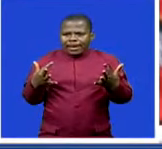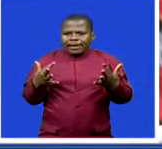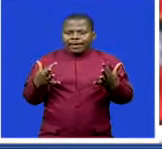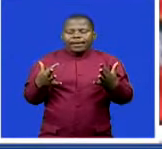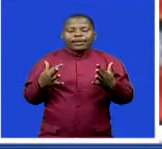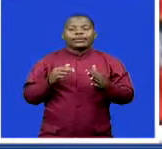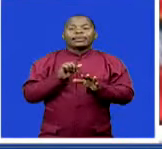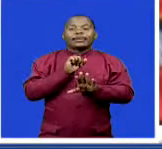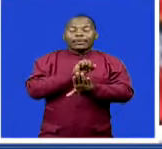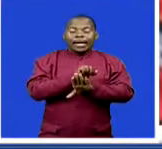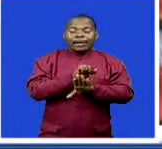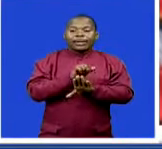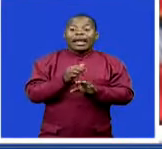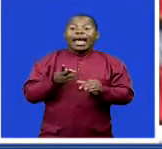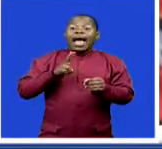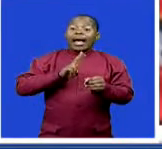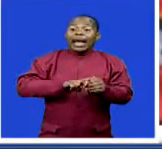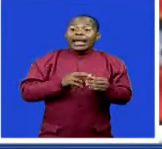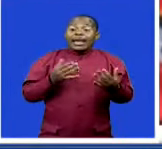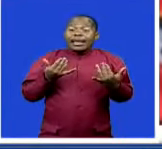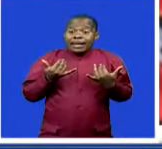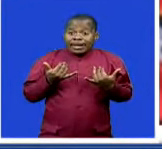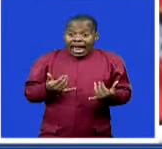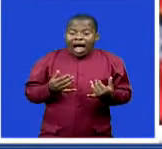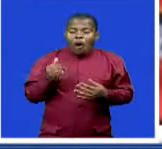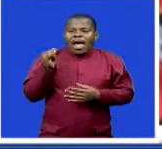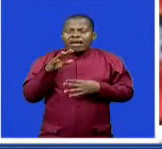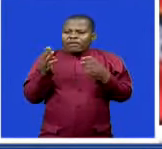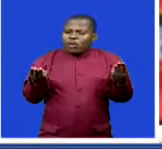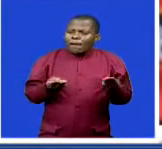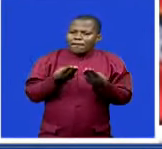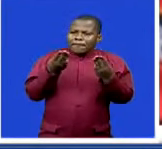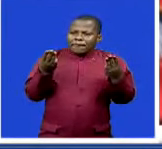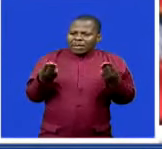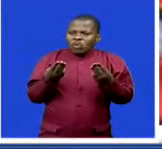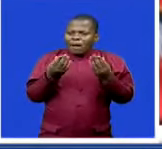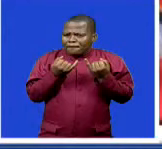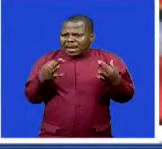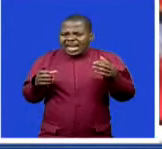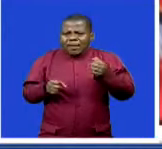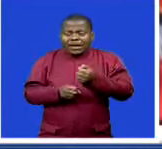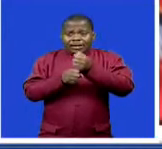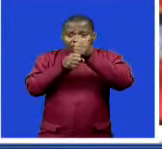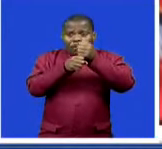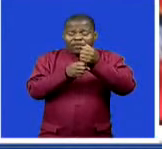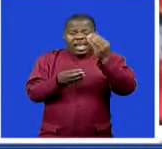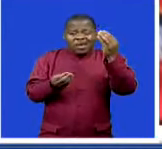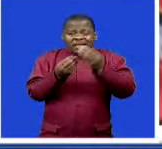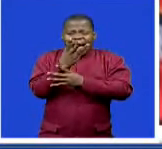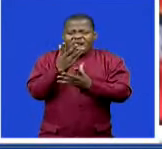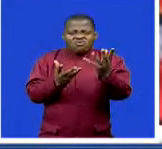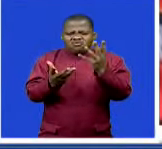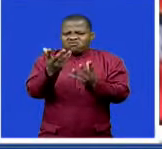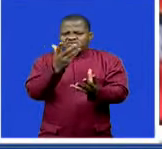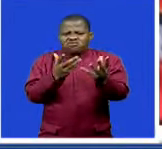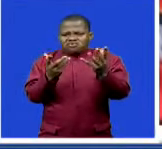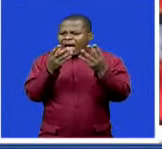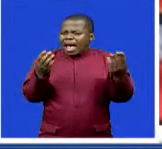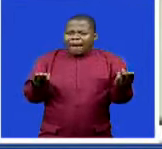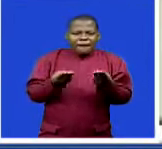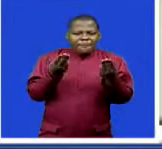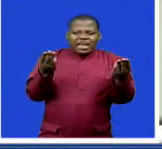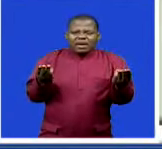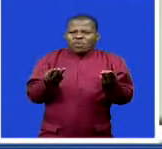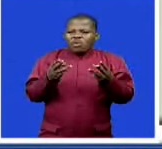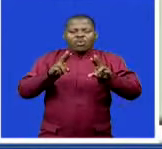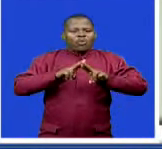come after you. Now ne majority yabantu, you don't need imlilo ukushisa abantu. If you have got the majority of people, there's no